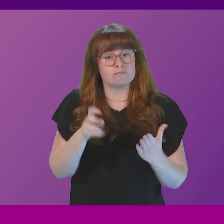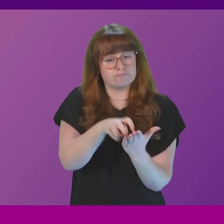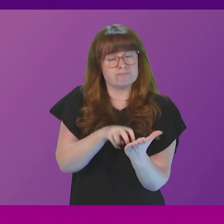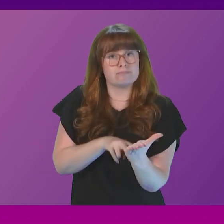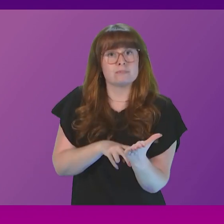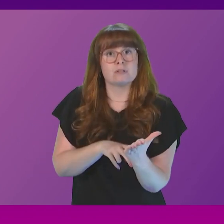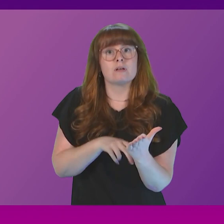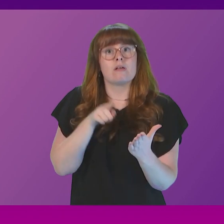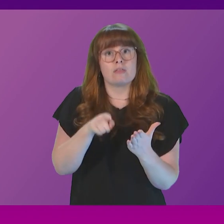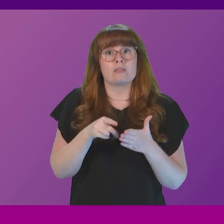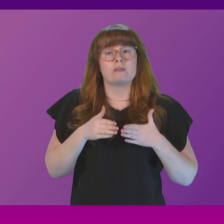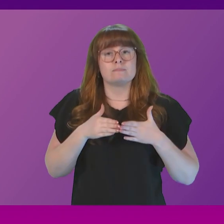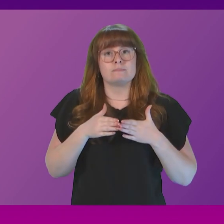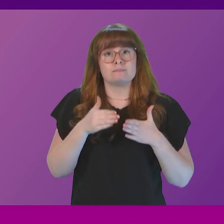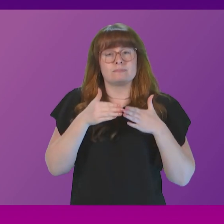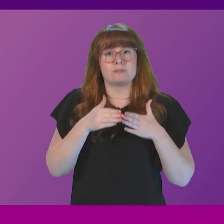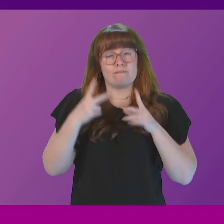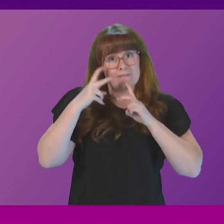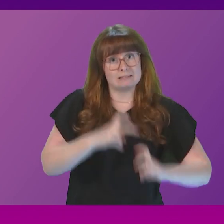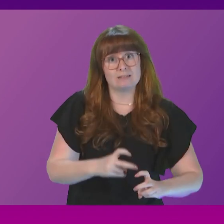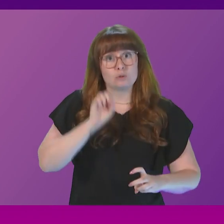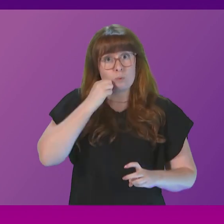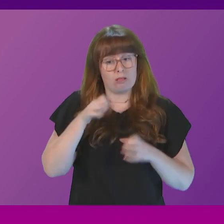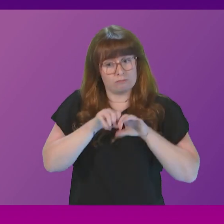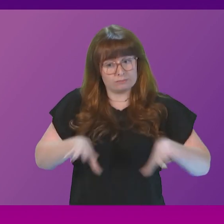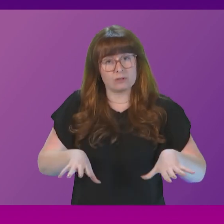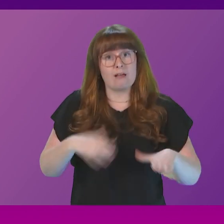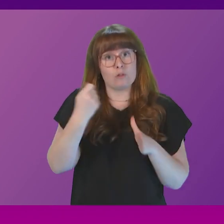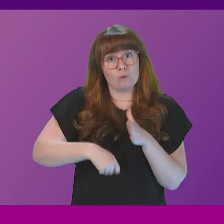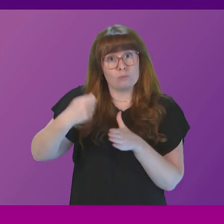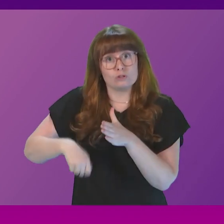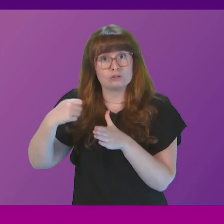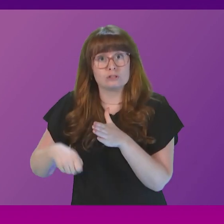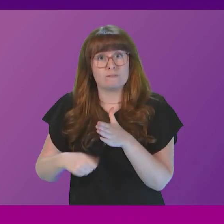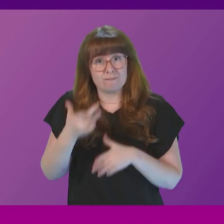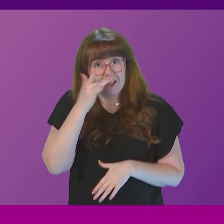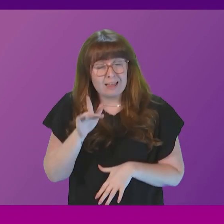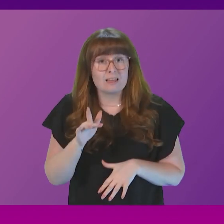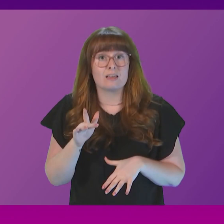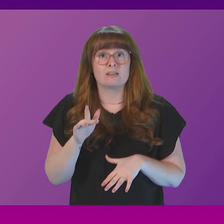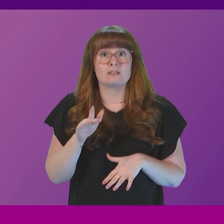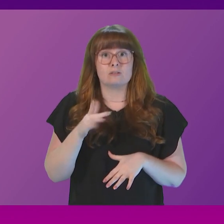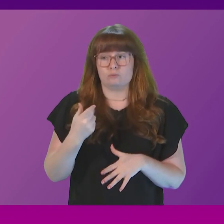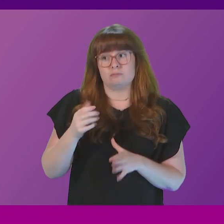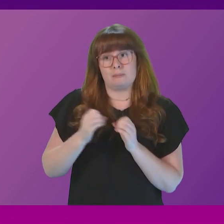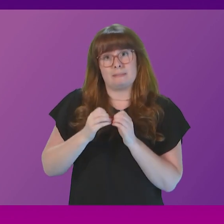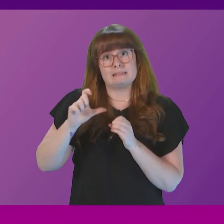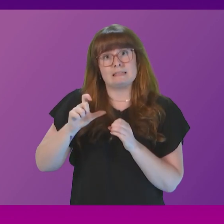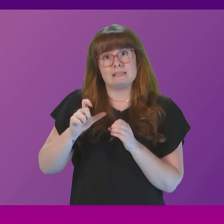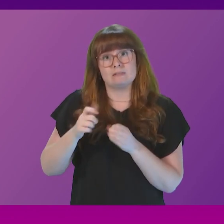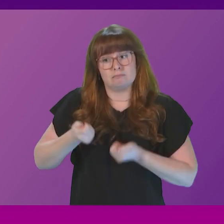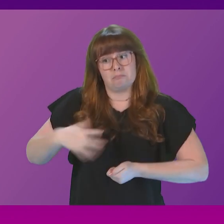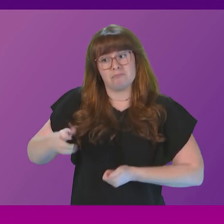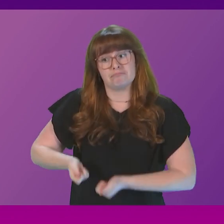Smith KC's investigation into whether the procurement process was rigged, as alleged in the BBC disclosure